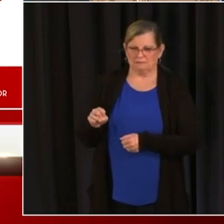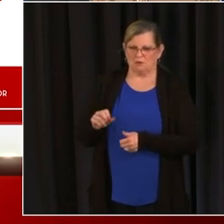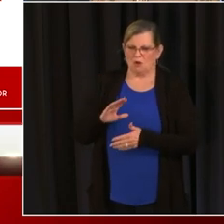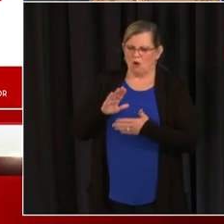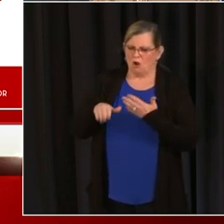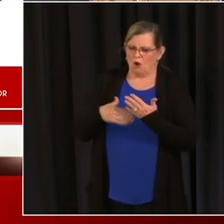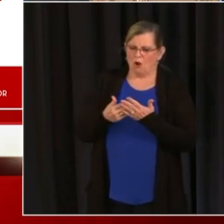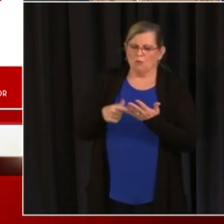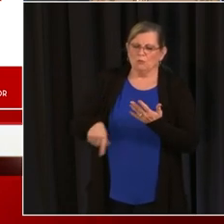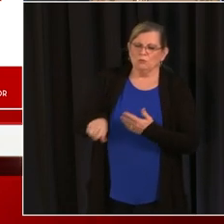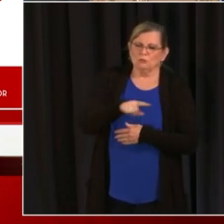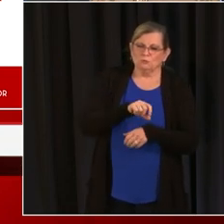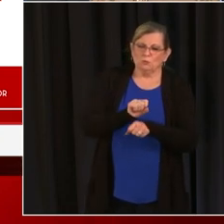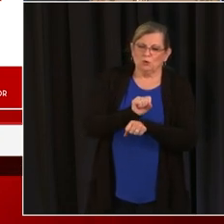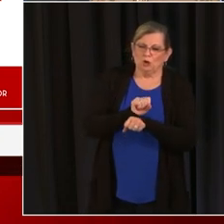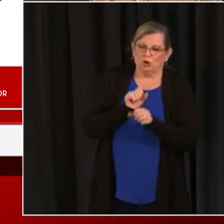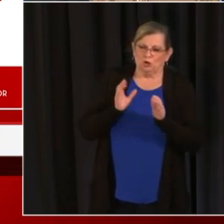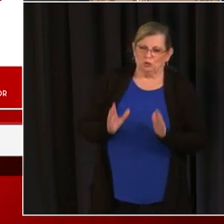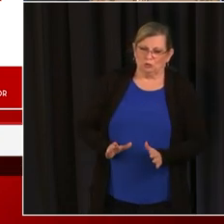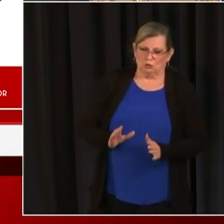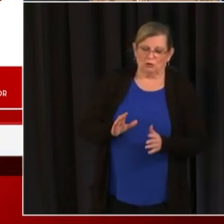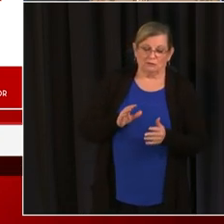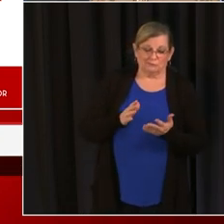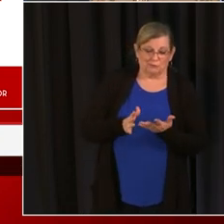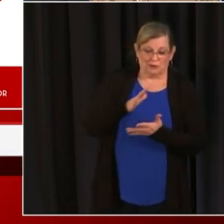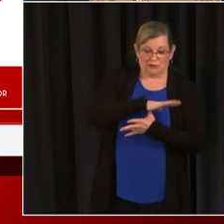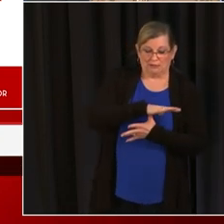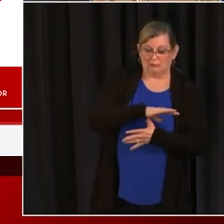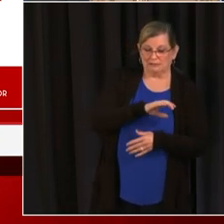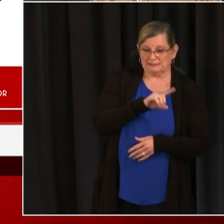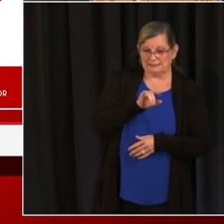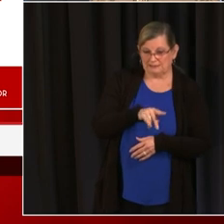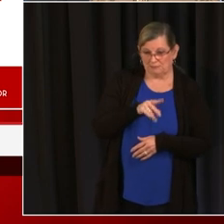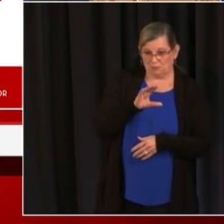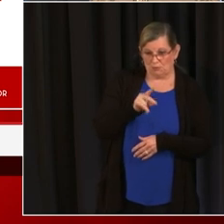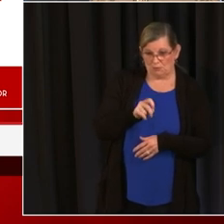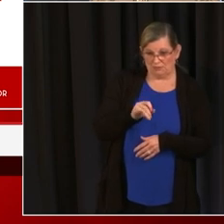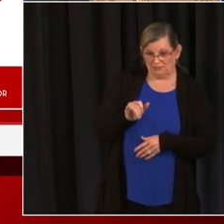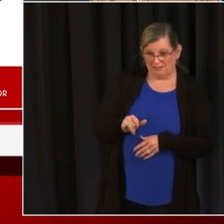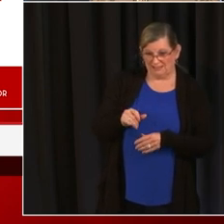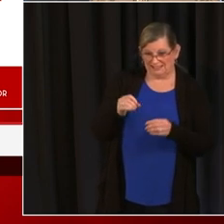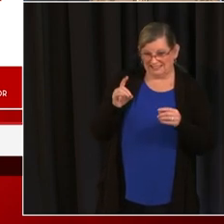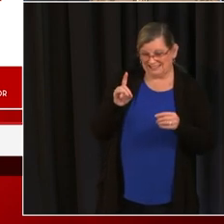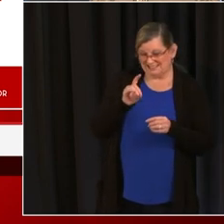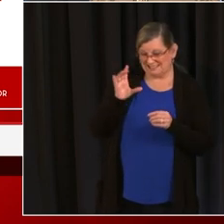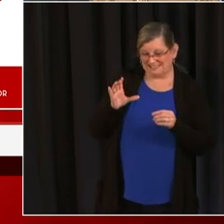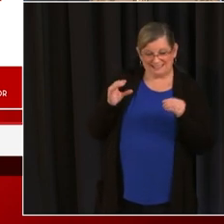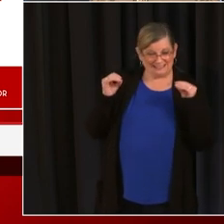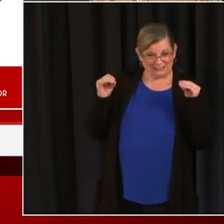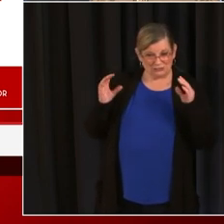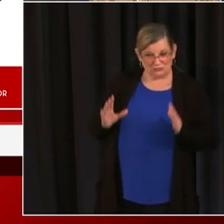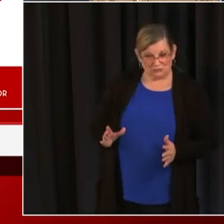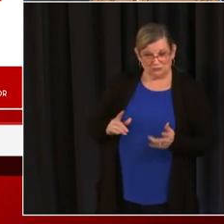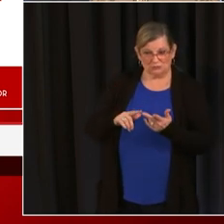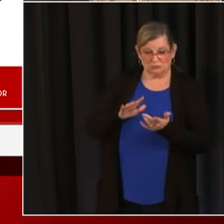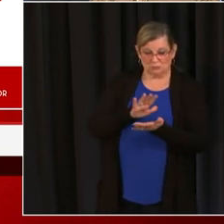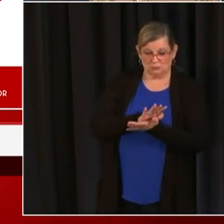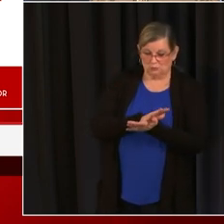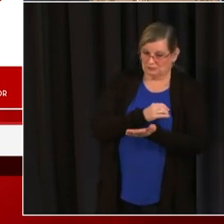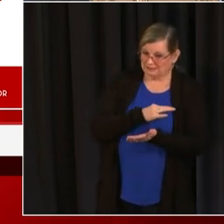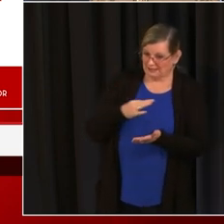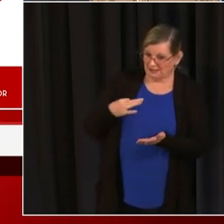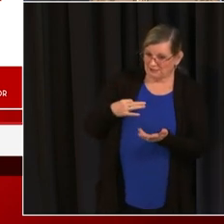in those priority employment groups. These are DC teachers and school staff, DC child